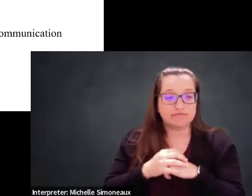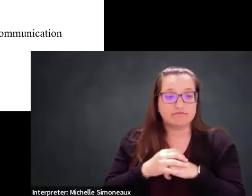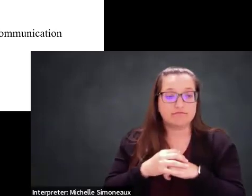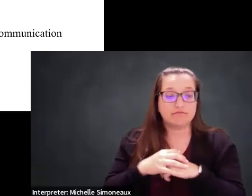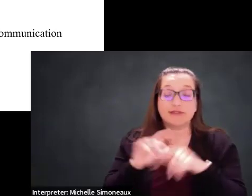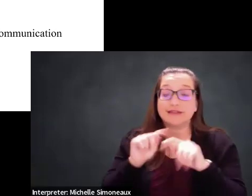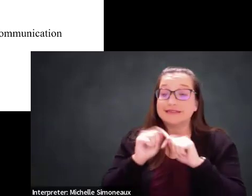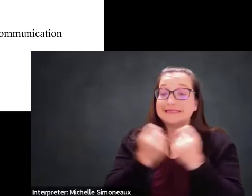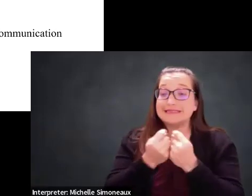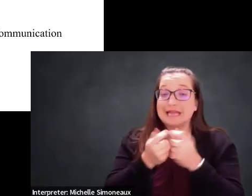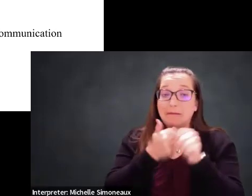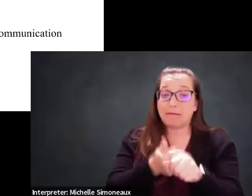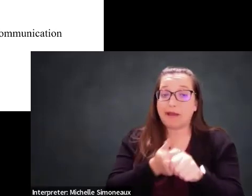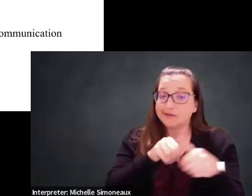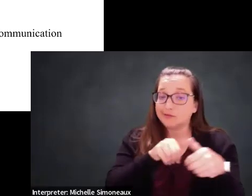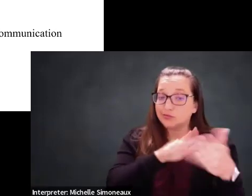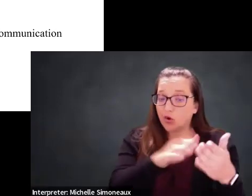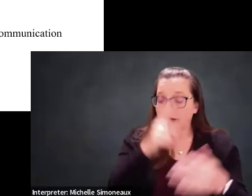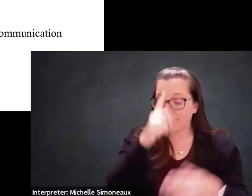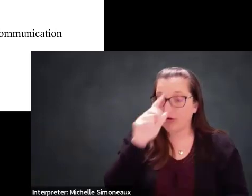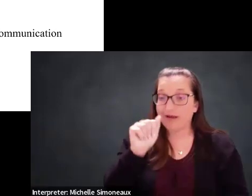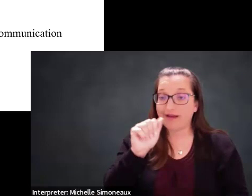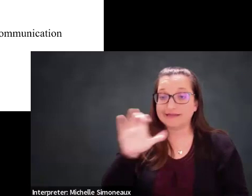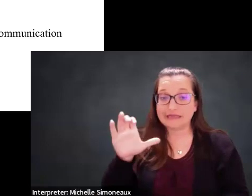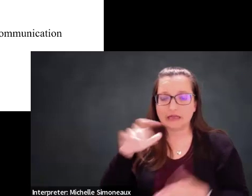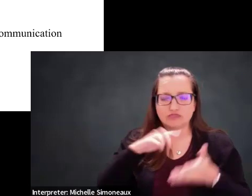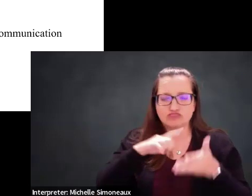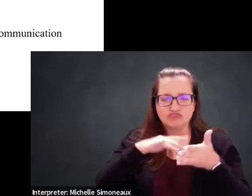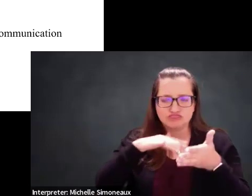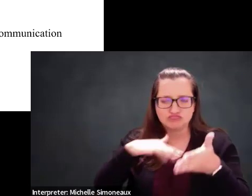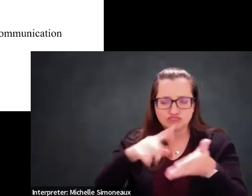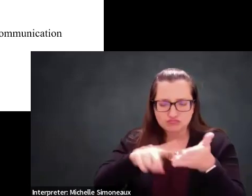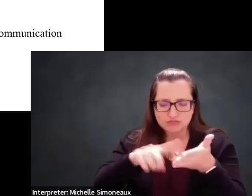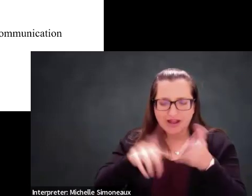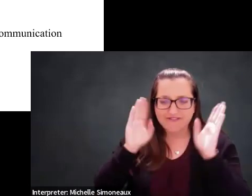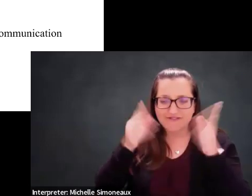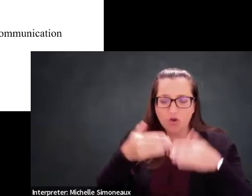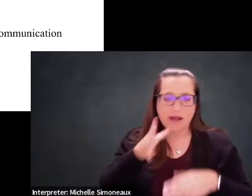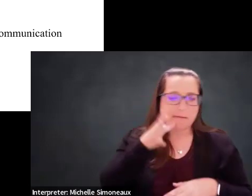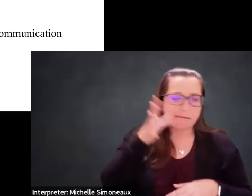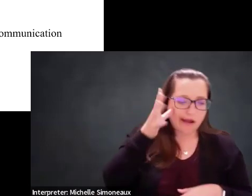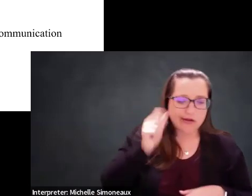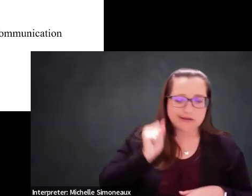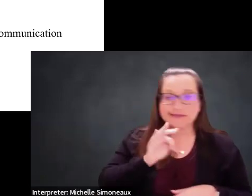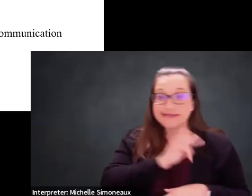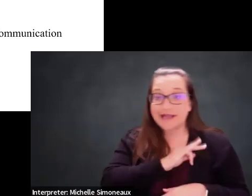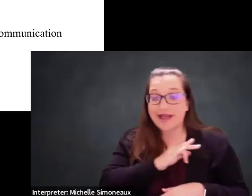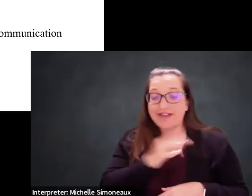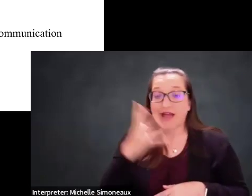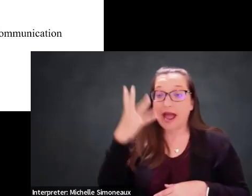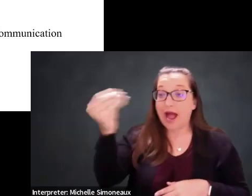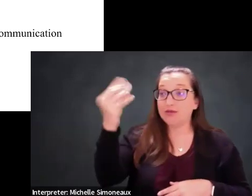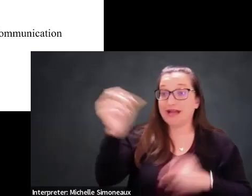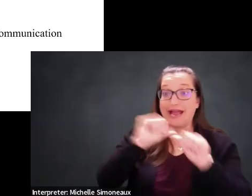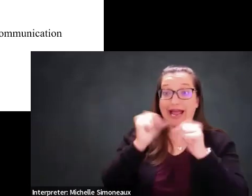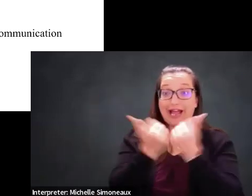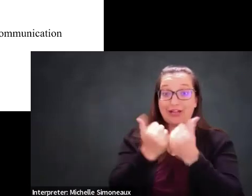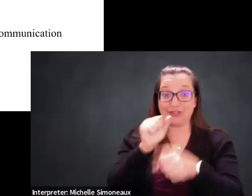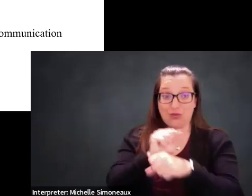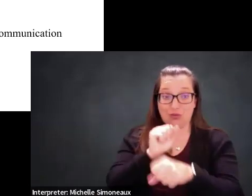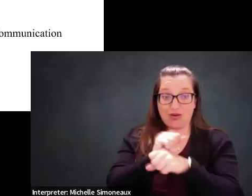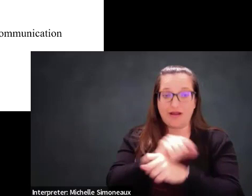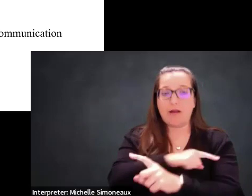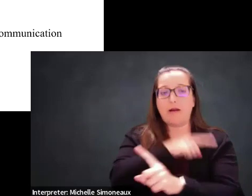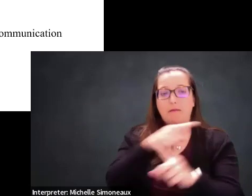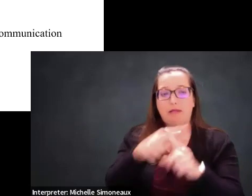using AAC research that I did a couple of years ago, focusing on parent, staff, and outside agency work, as well